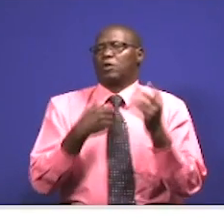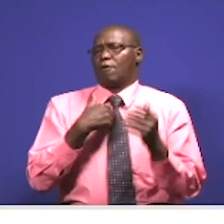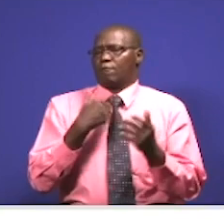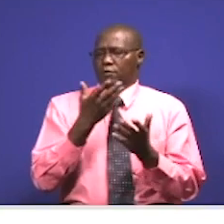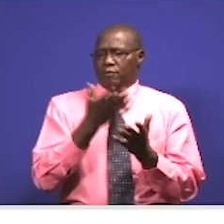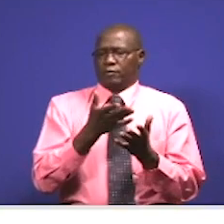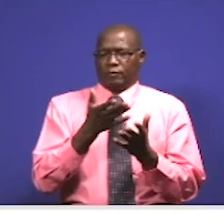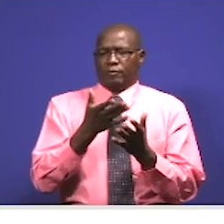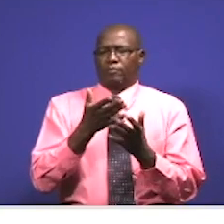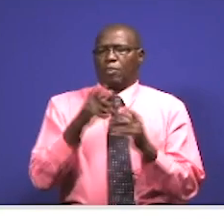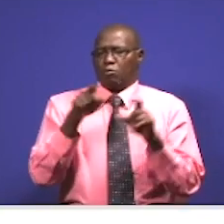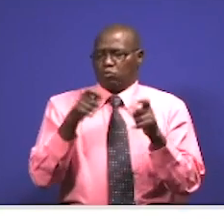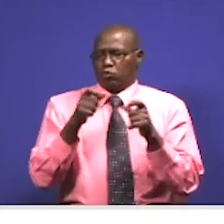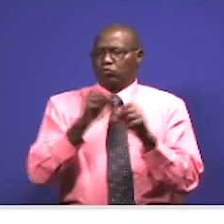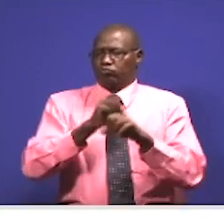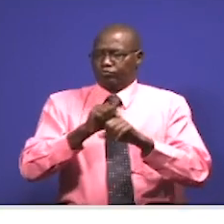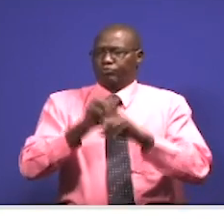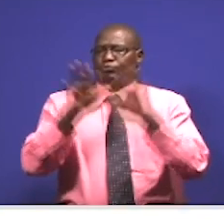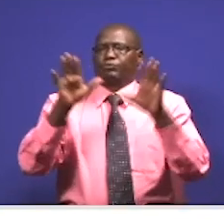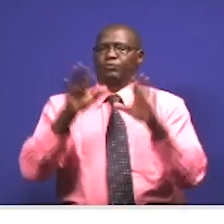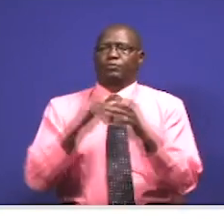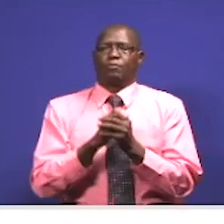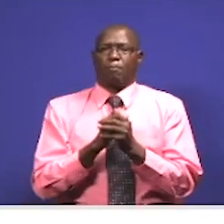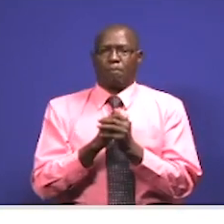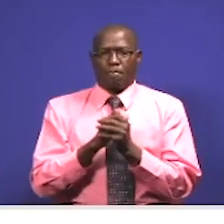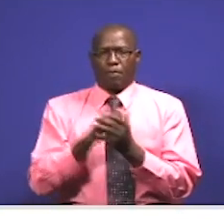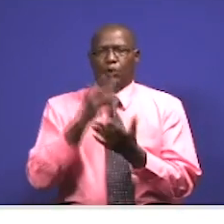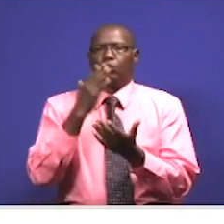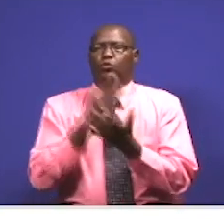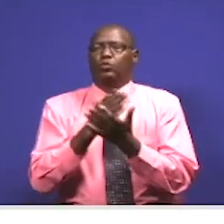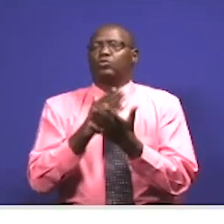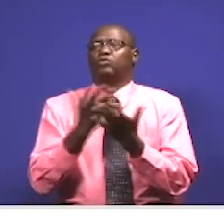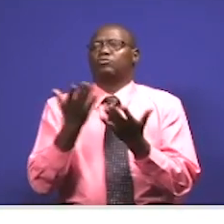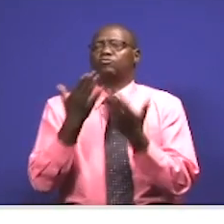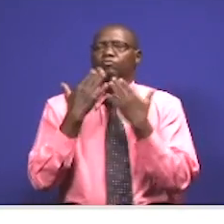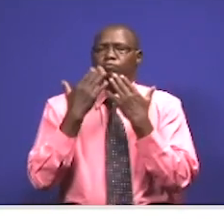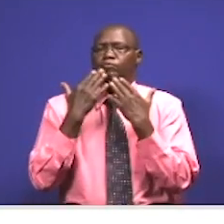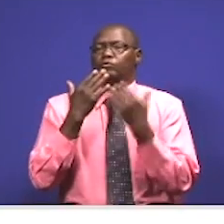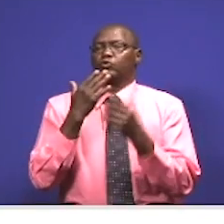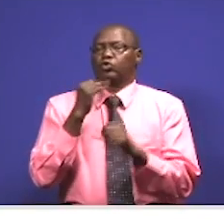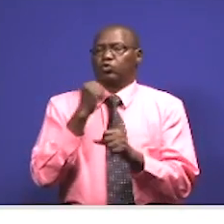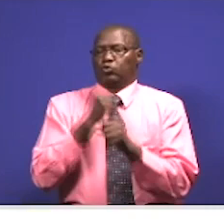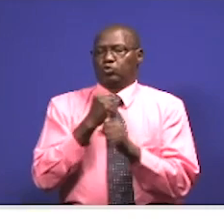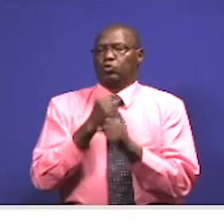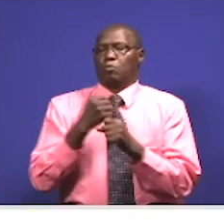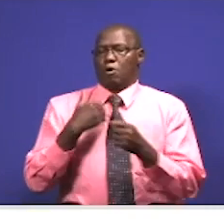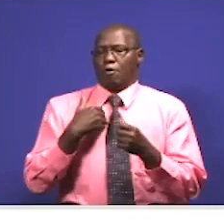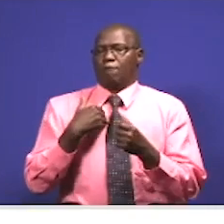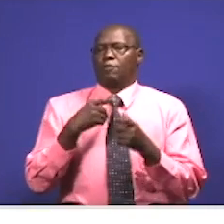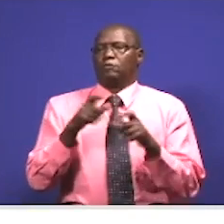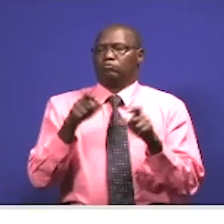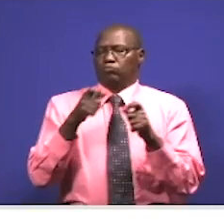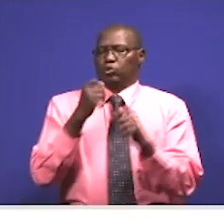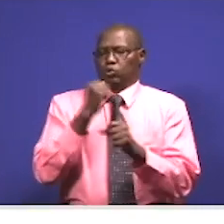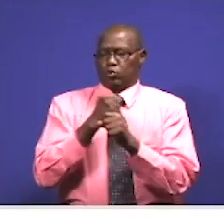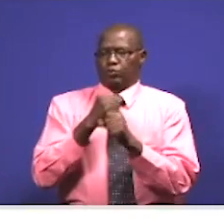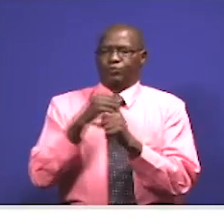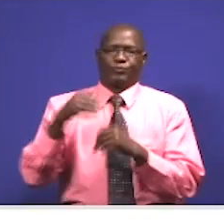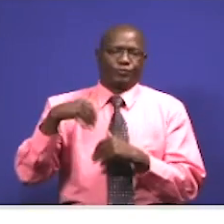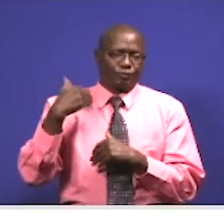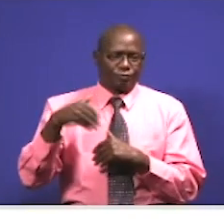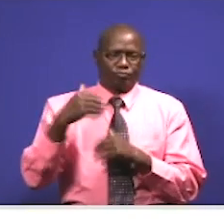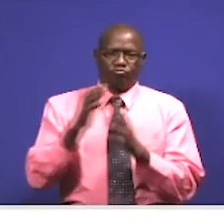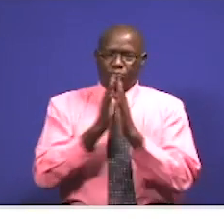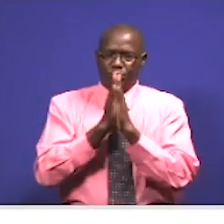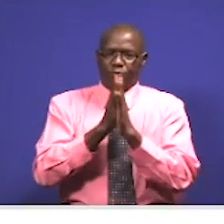they were broadcasting or they were following up. I really appreciate the job that they do. Really, really appreciate. And daily I pray for